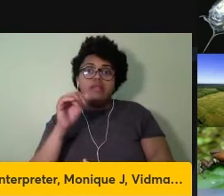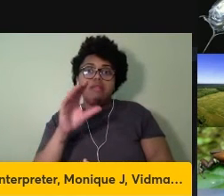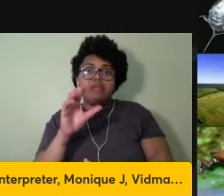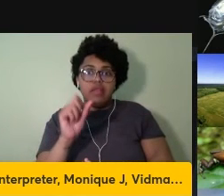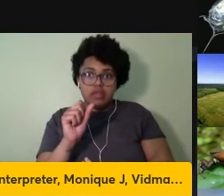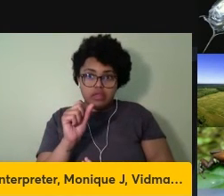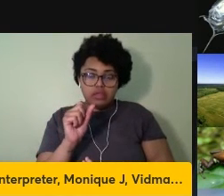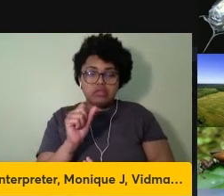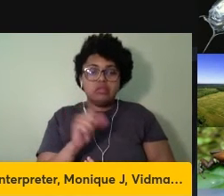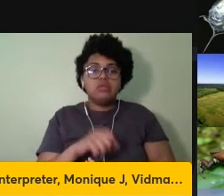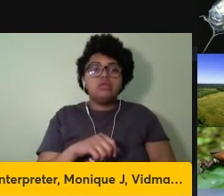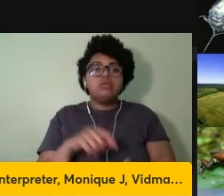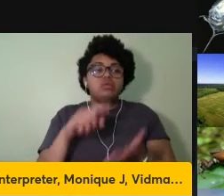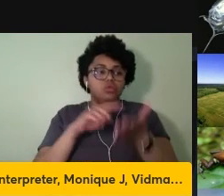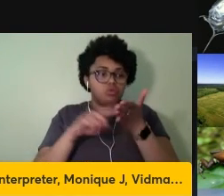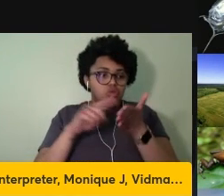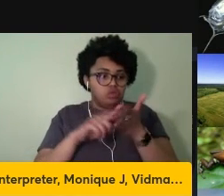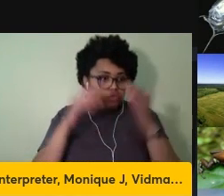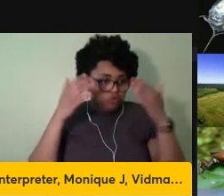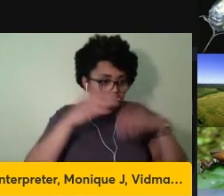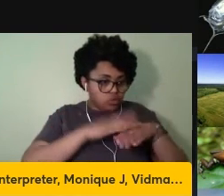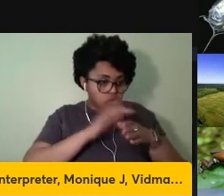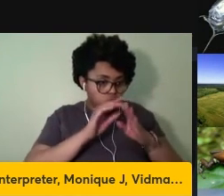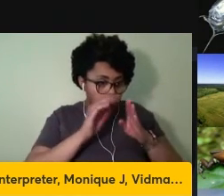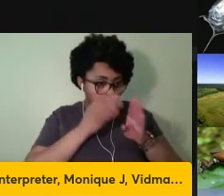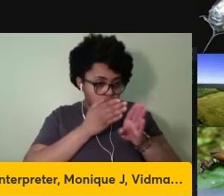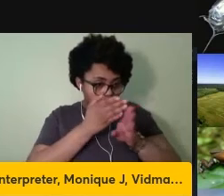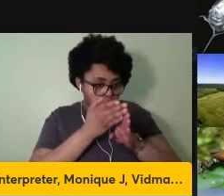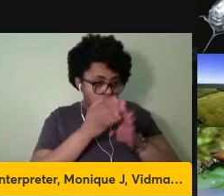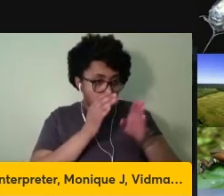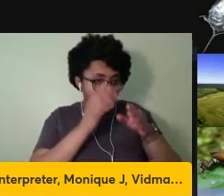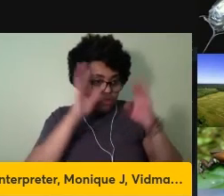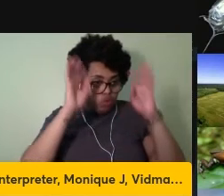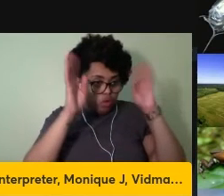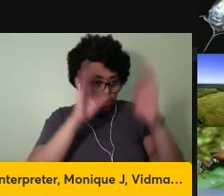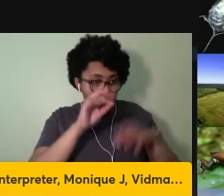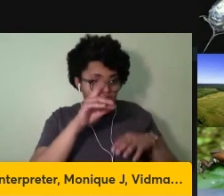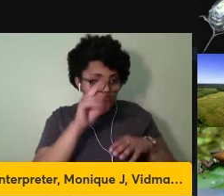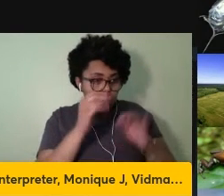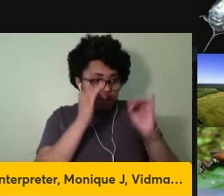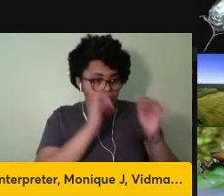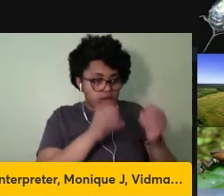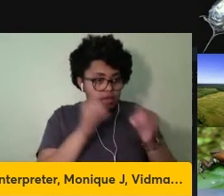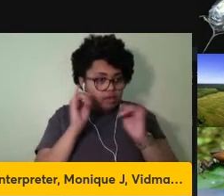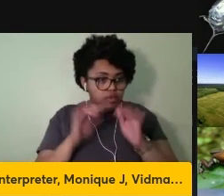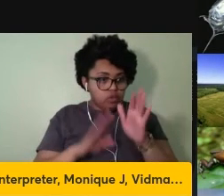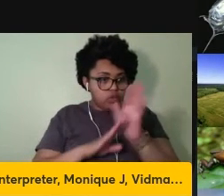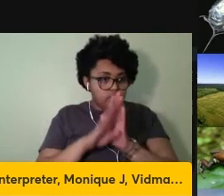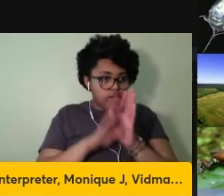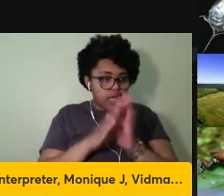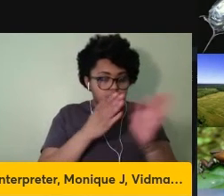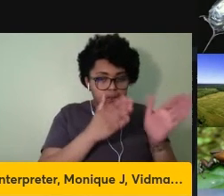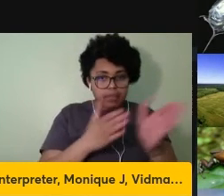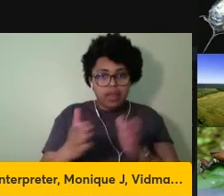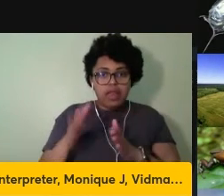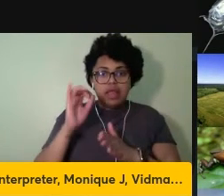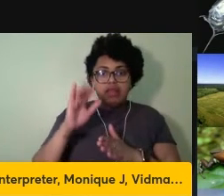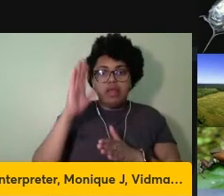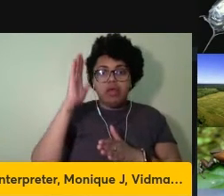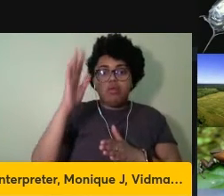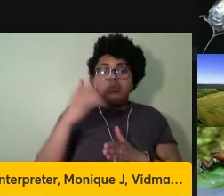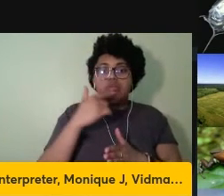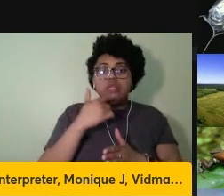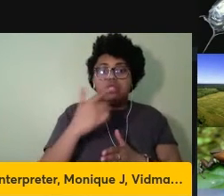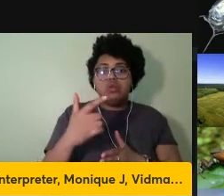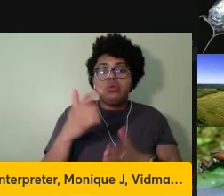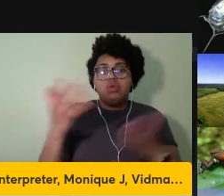You focus on your career. You create your own individual development plan that will tell you what are the